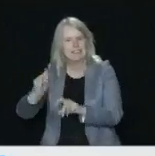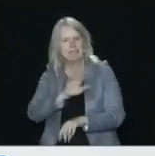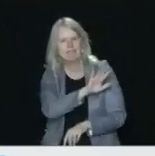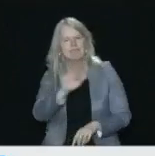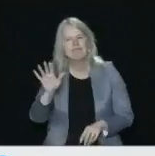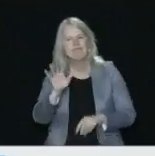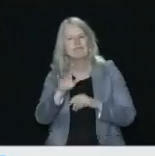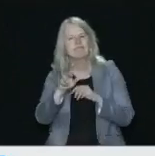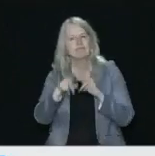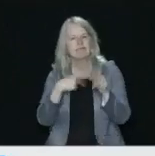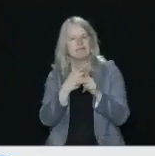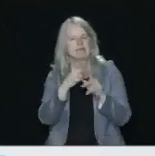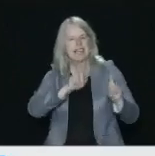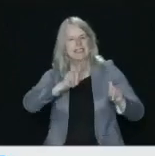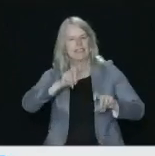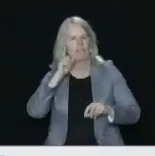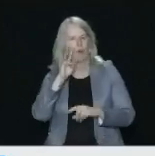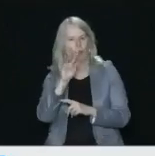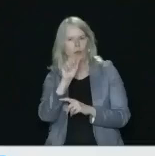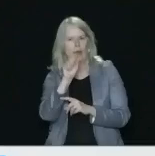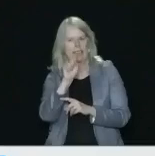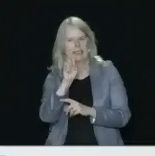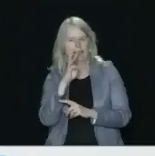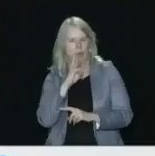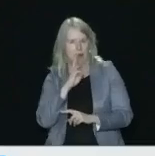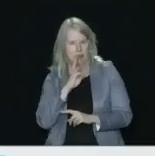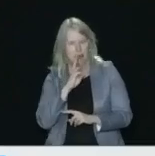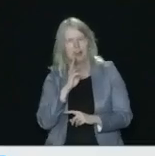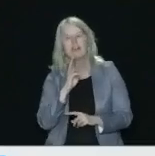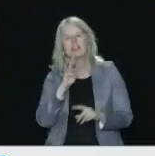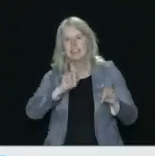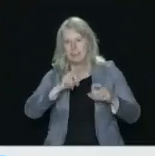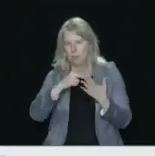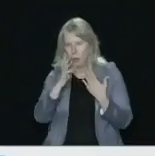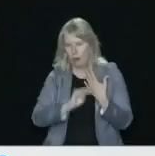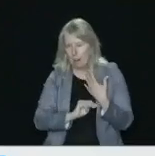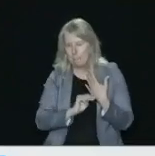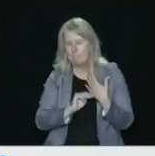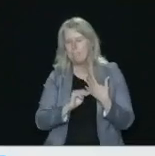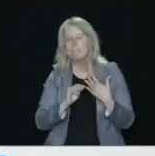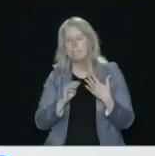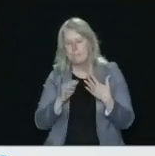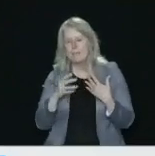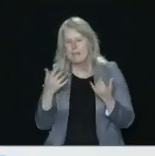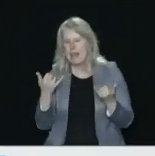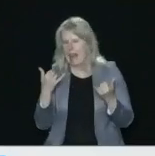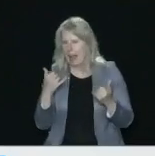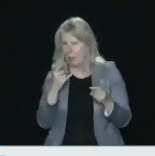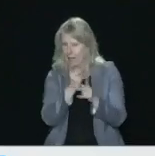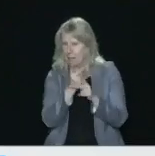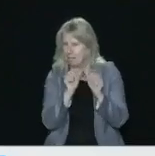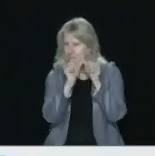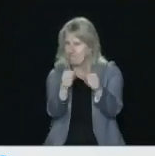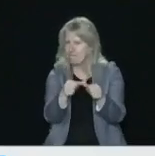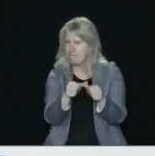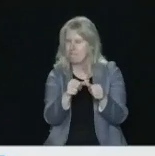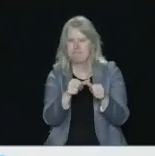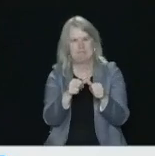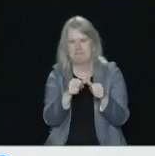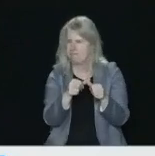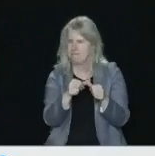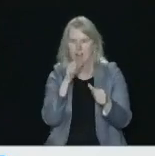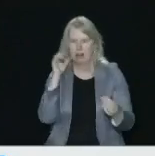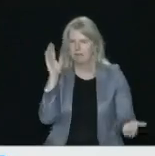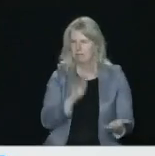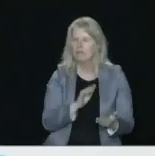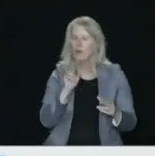respiratory virus season, and in conjunction with all the other respiratory viruses, because really you can't tell in terms